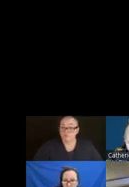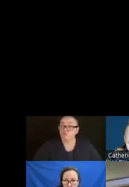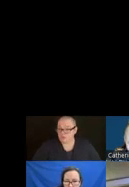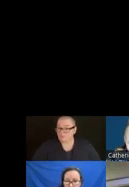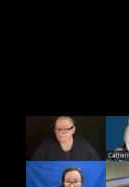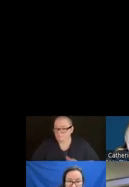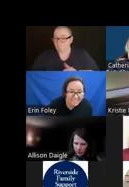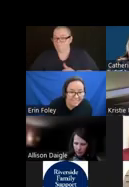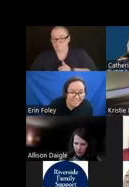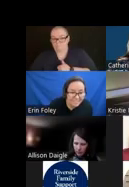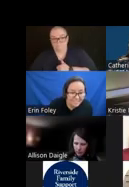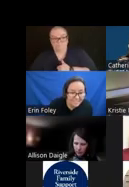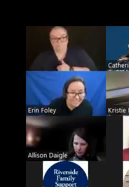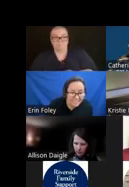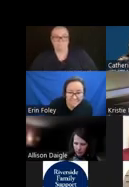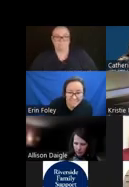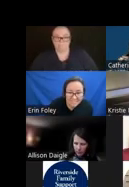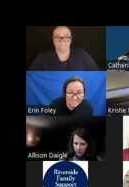all right.